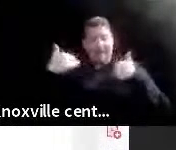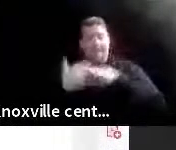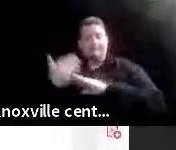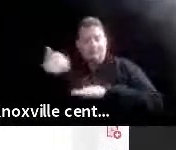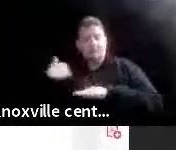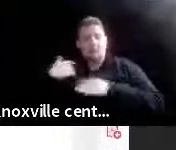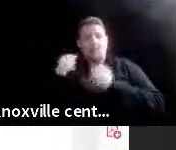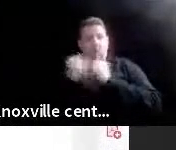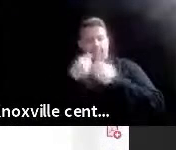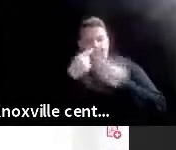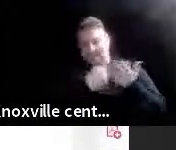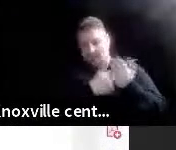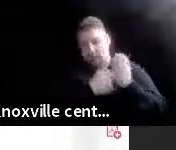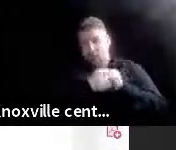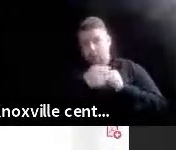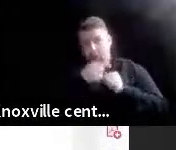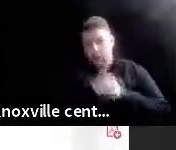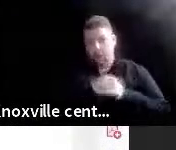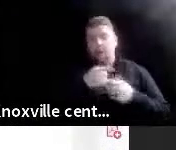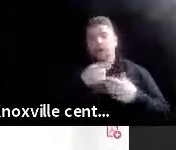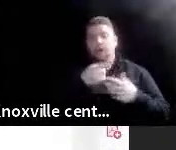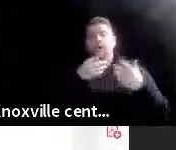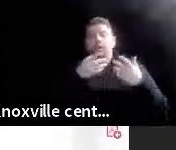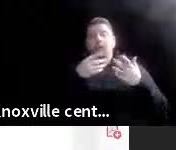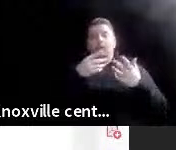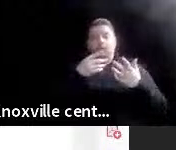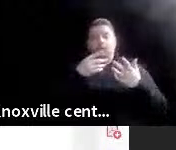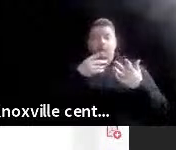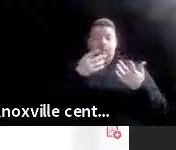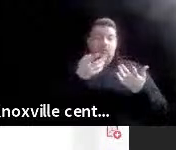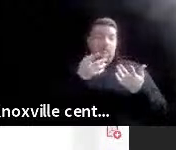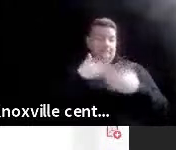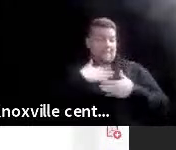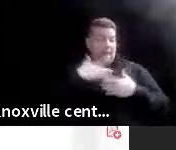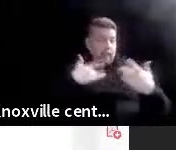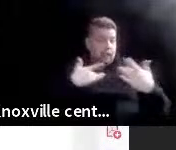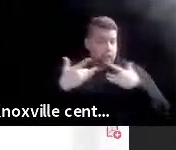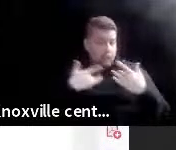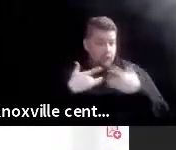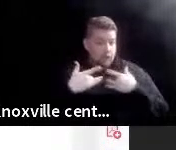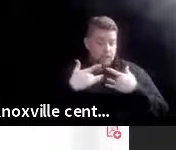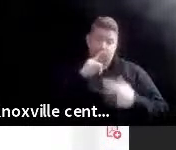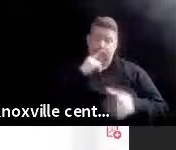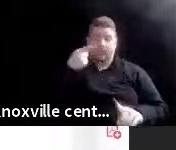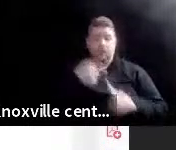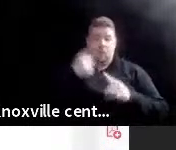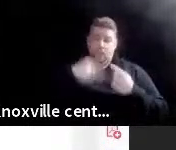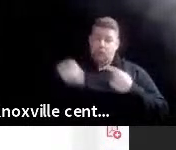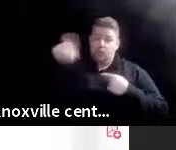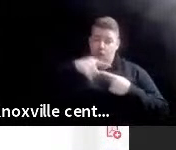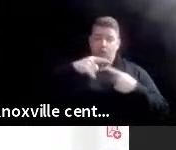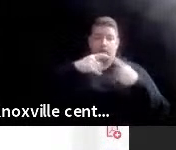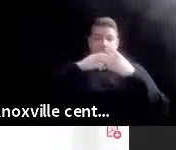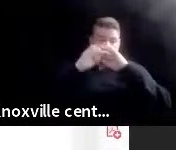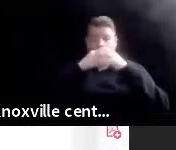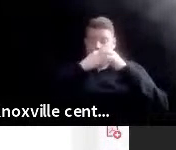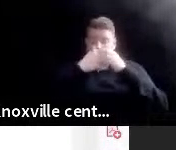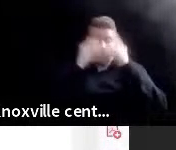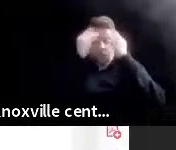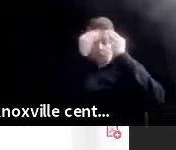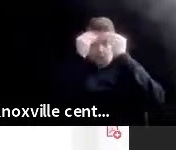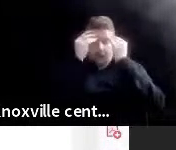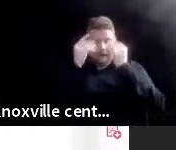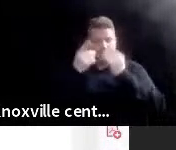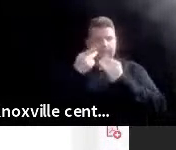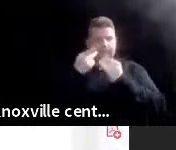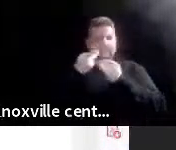discussions with her, because my concerns were essentially what you all were wrestling with the